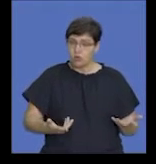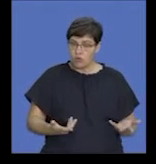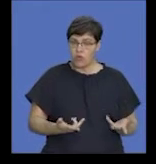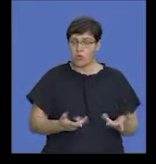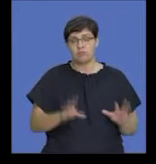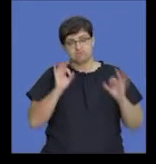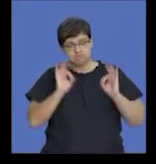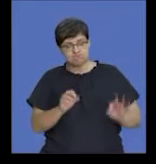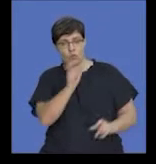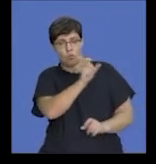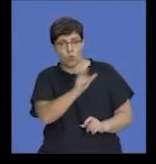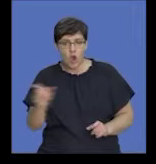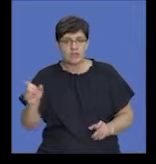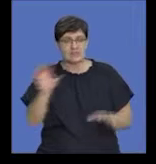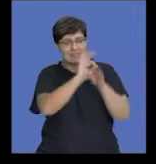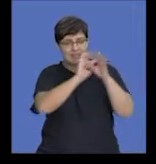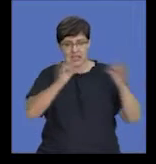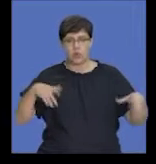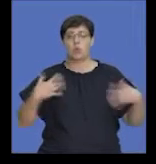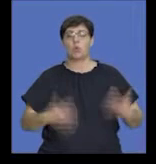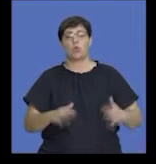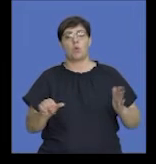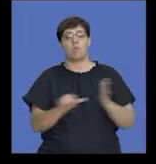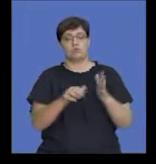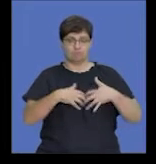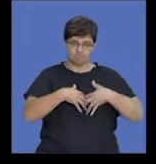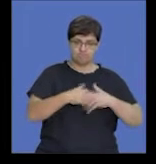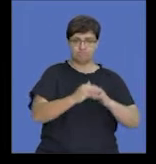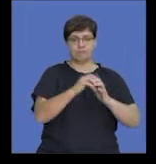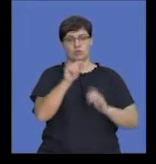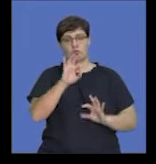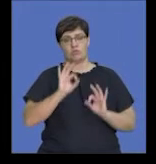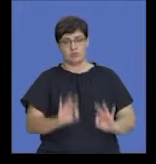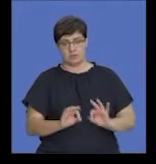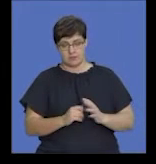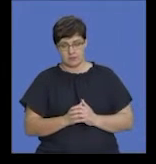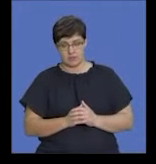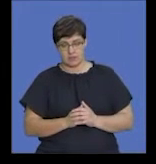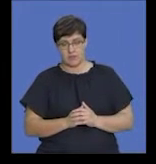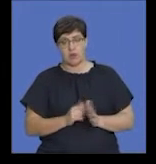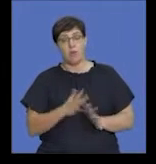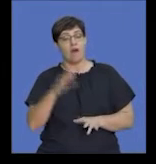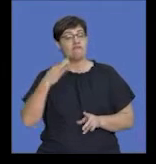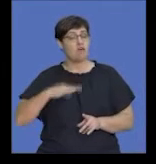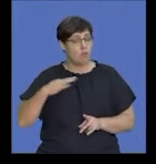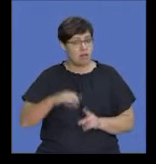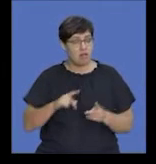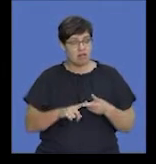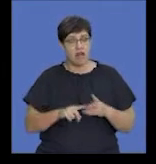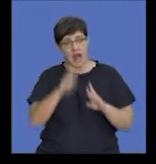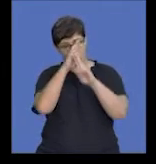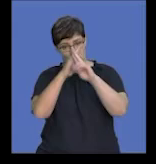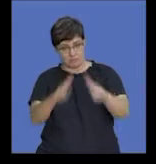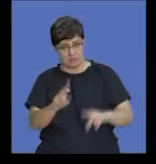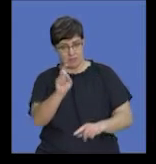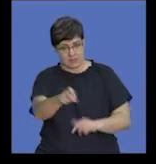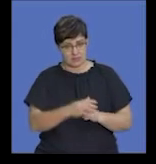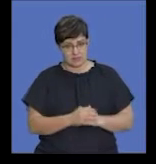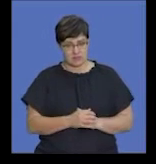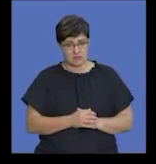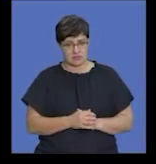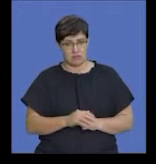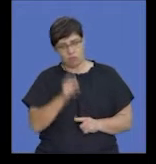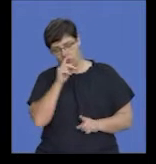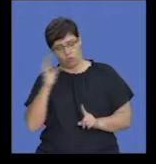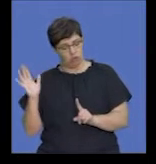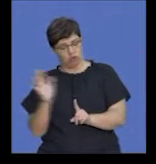and sentences are essential in setting the right tone. Remember, it must be formal and respectful. We cannot be